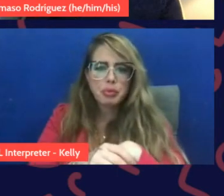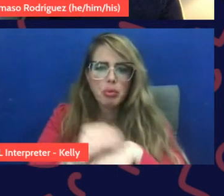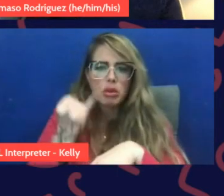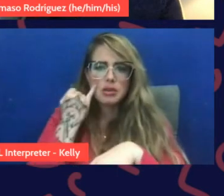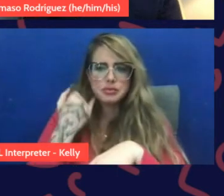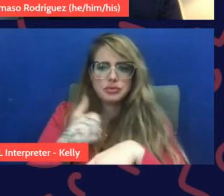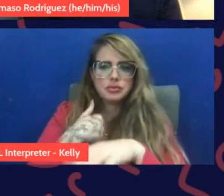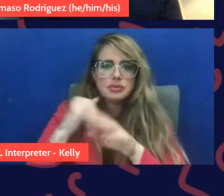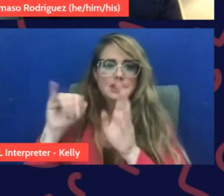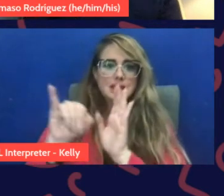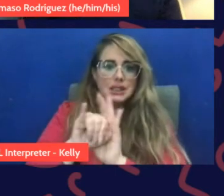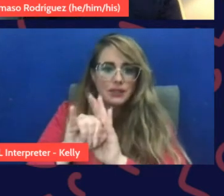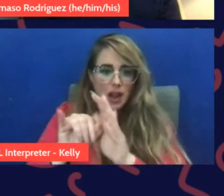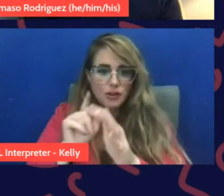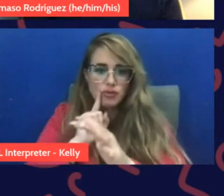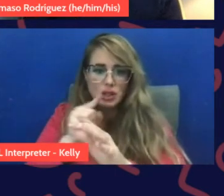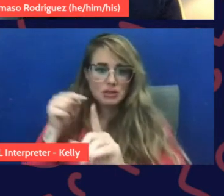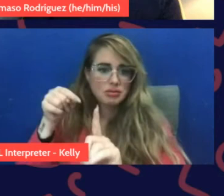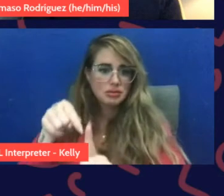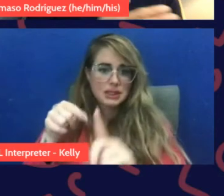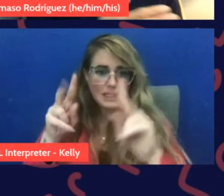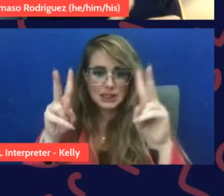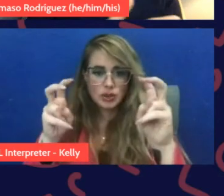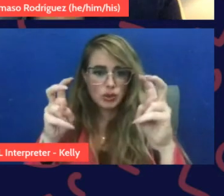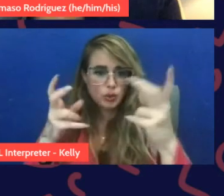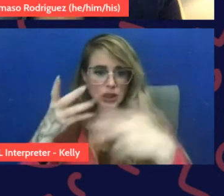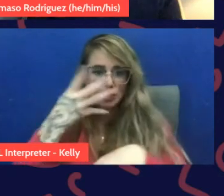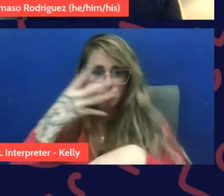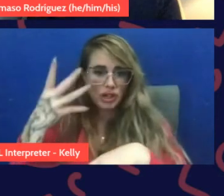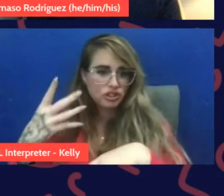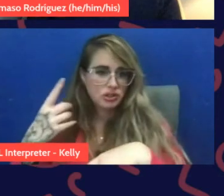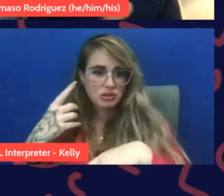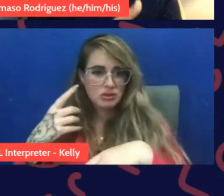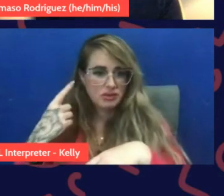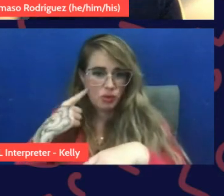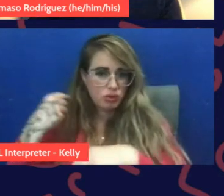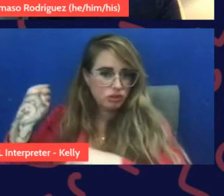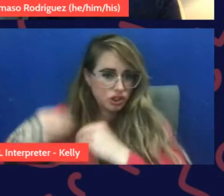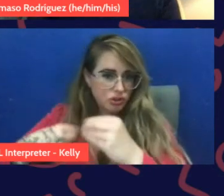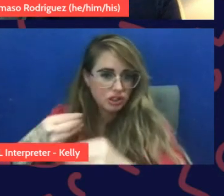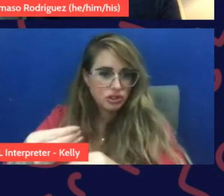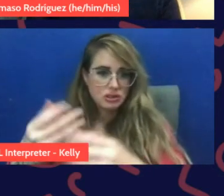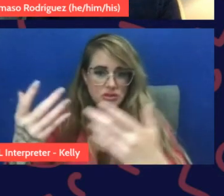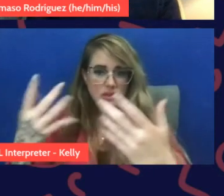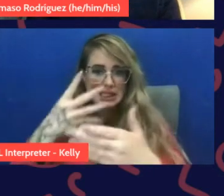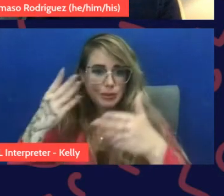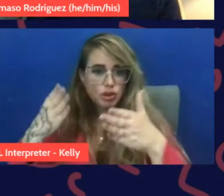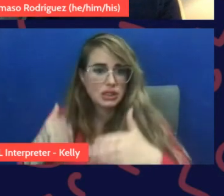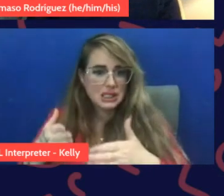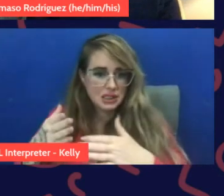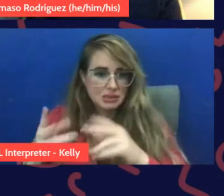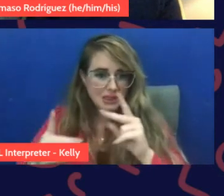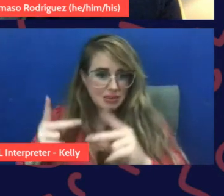identify the core issue, is that it's just immigration across generations, immigrants across generations